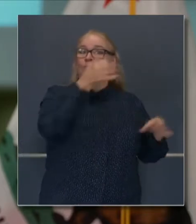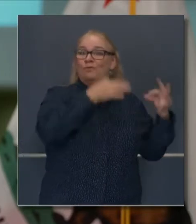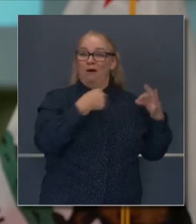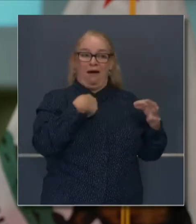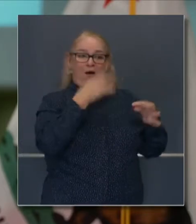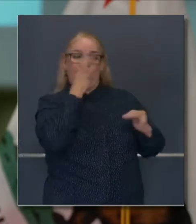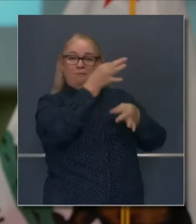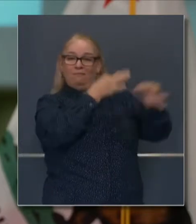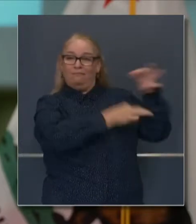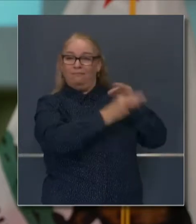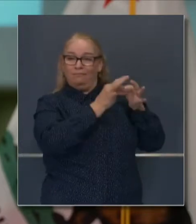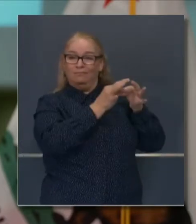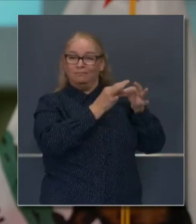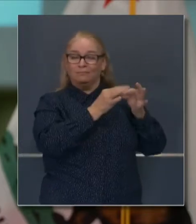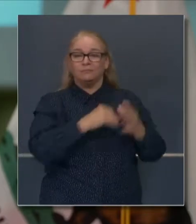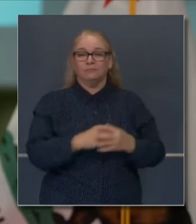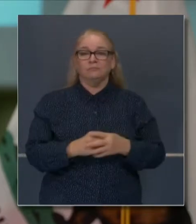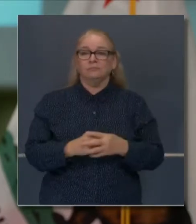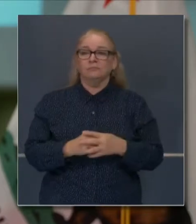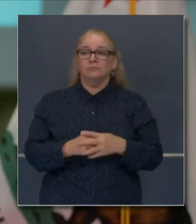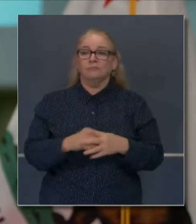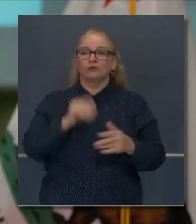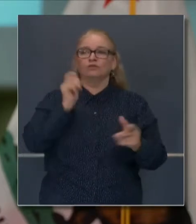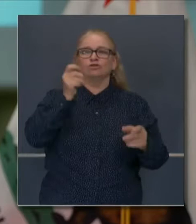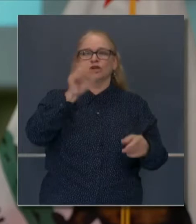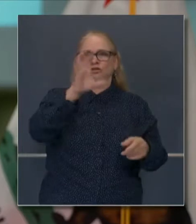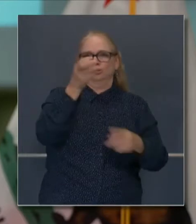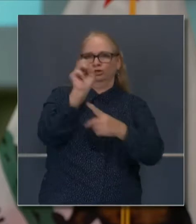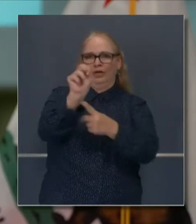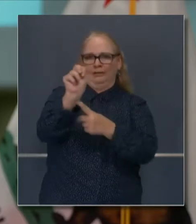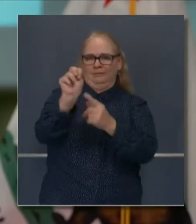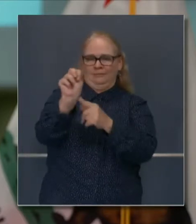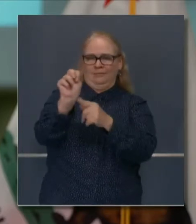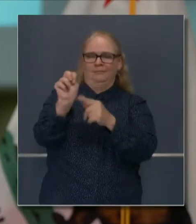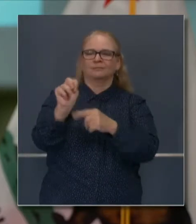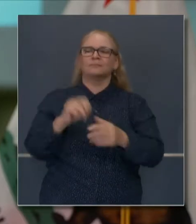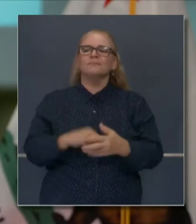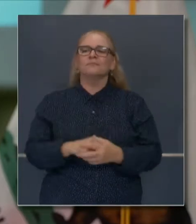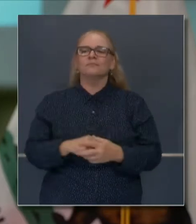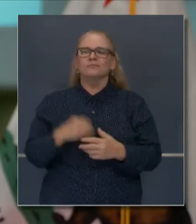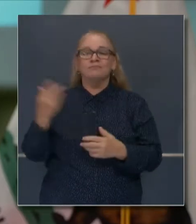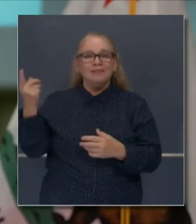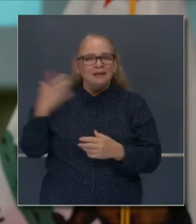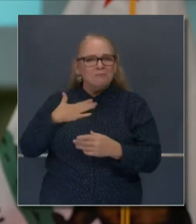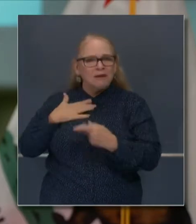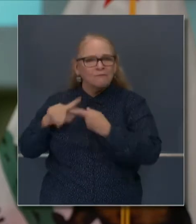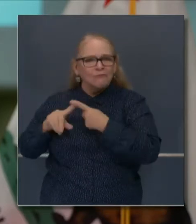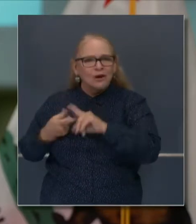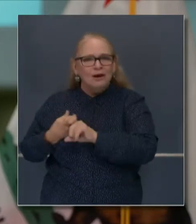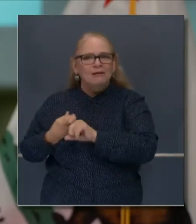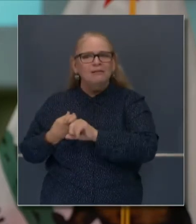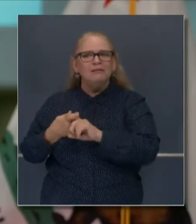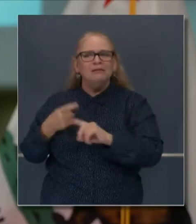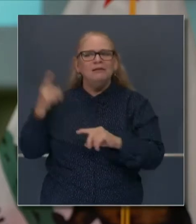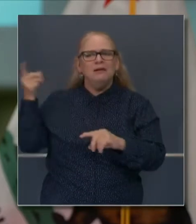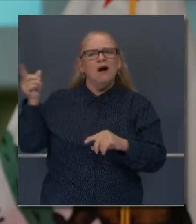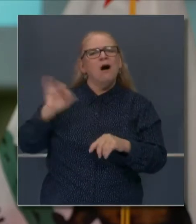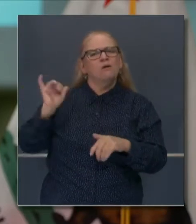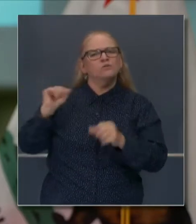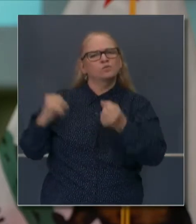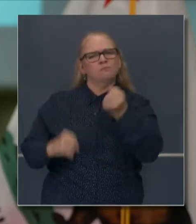Justice Ming Chen, who's been a friend, and he has also led me through